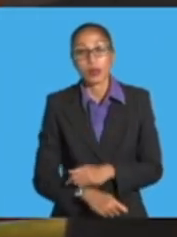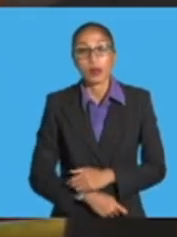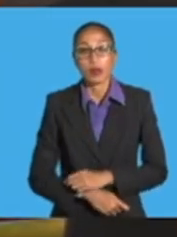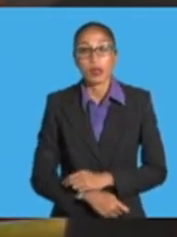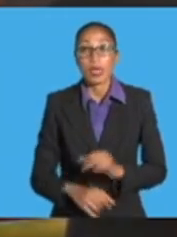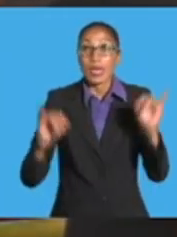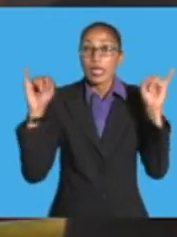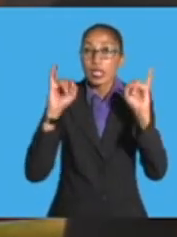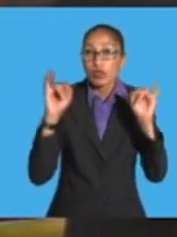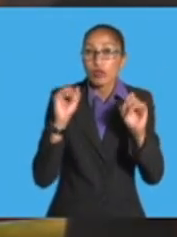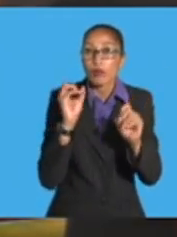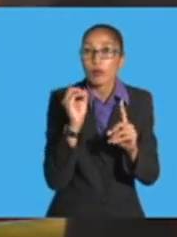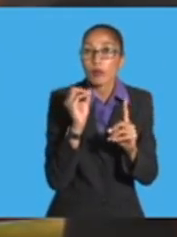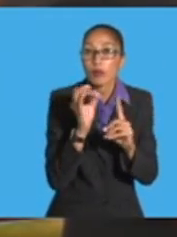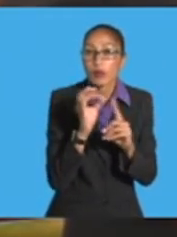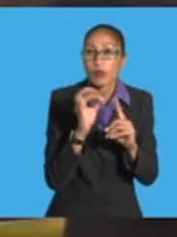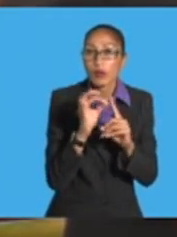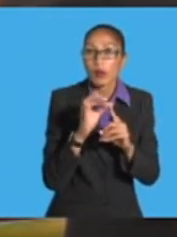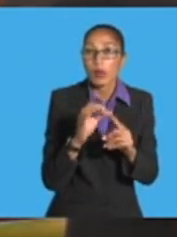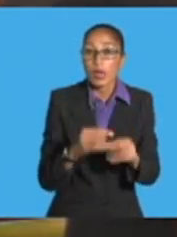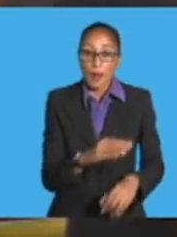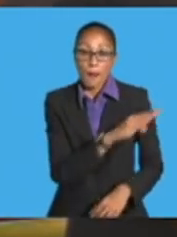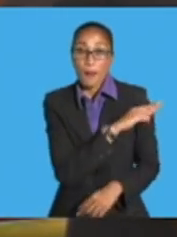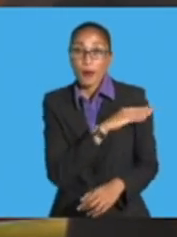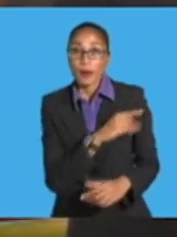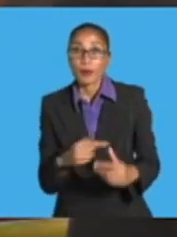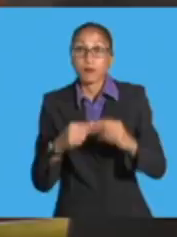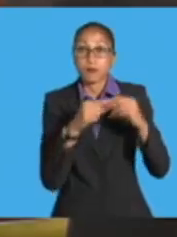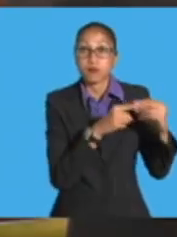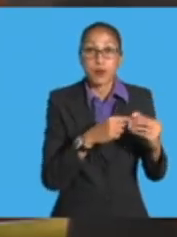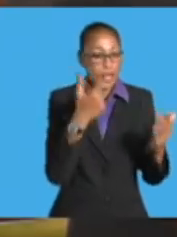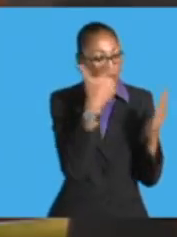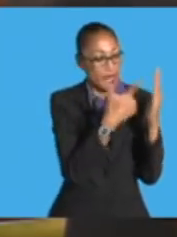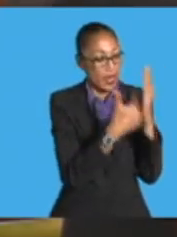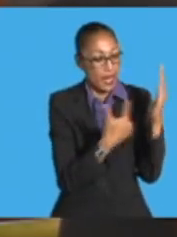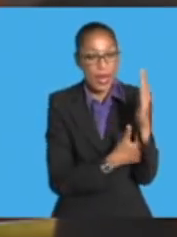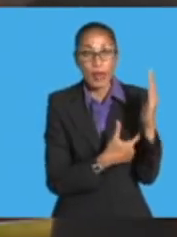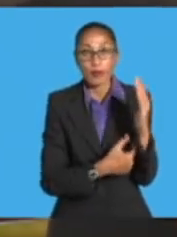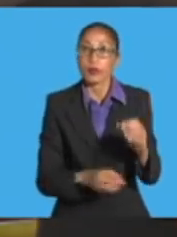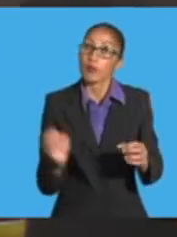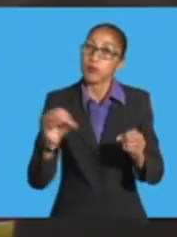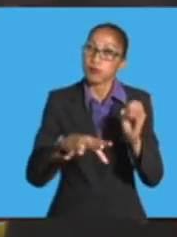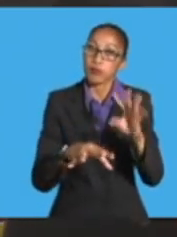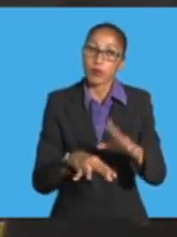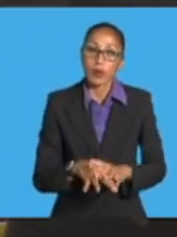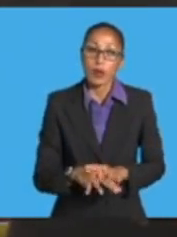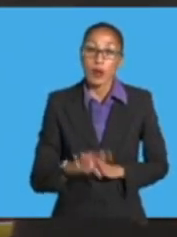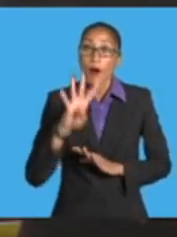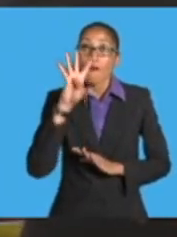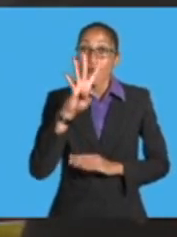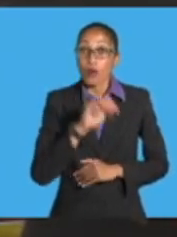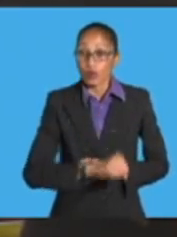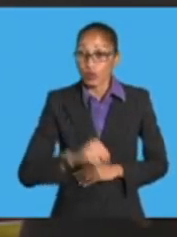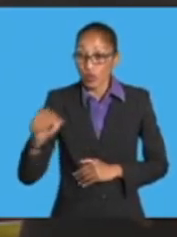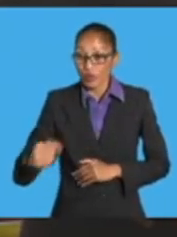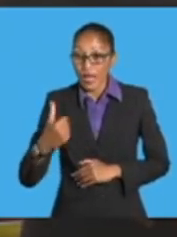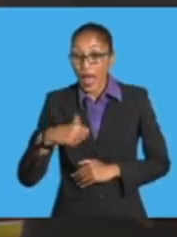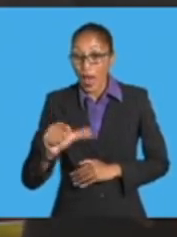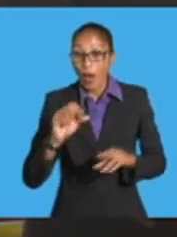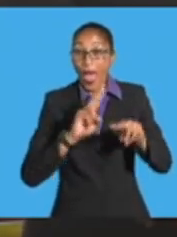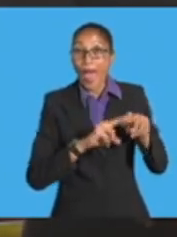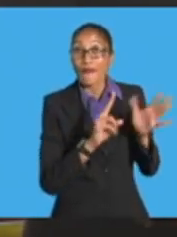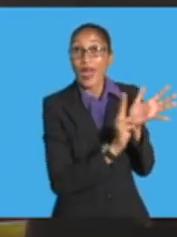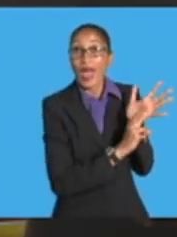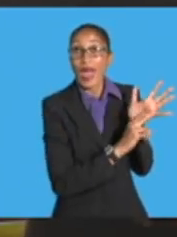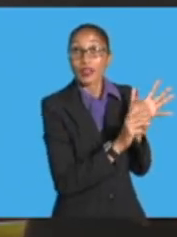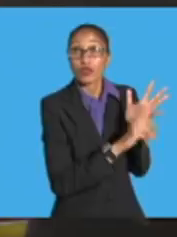Issues particularly as the Honorable Prime Minister leads the handover of reins to Poland for COP24. The 4 scholarships will allow FNU